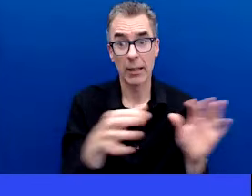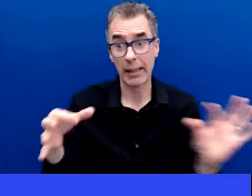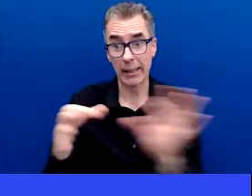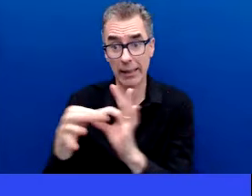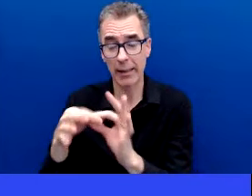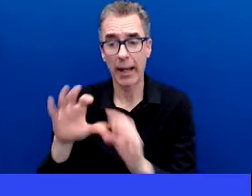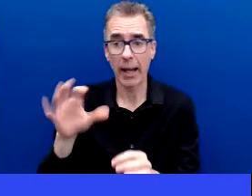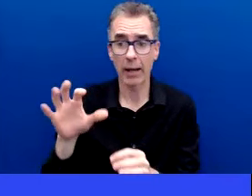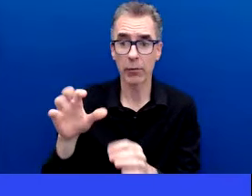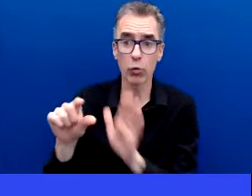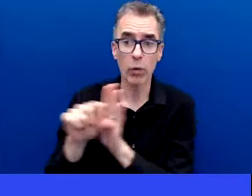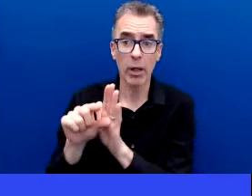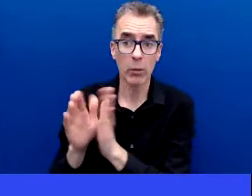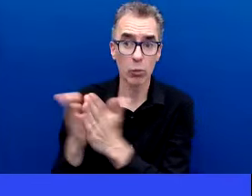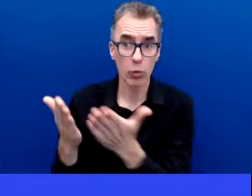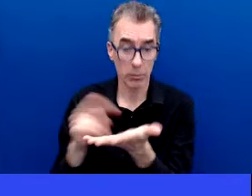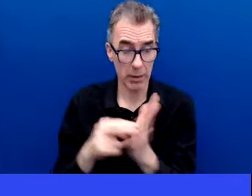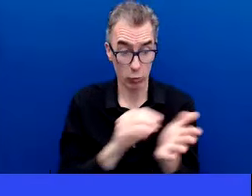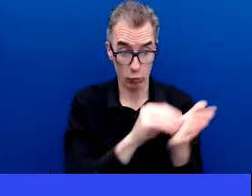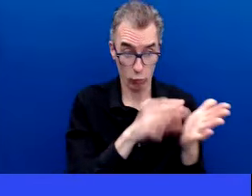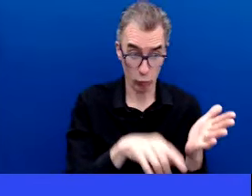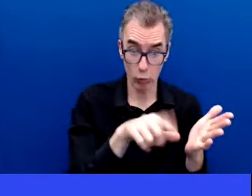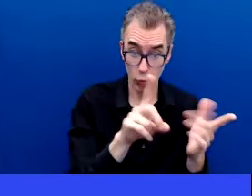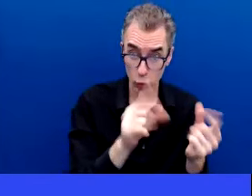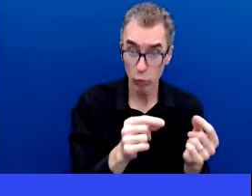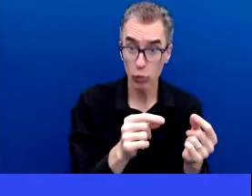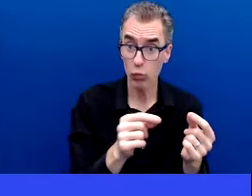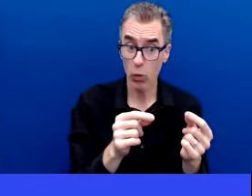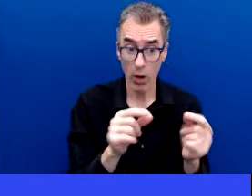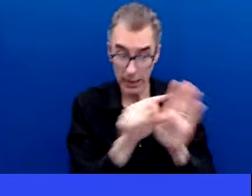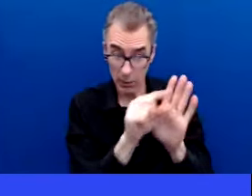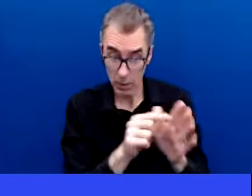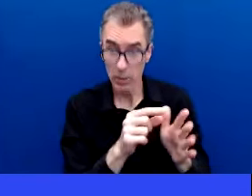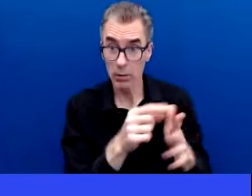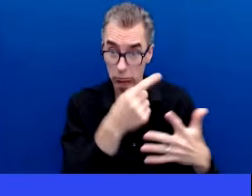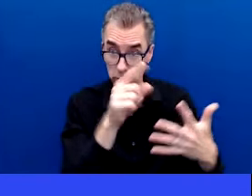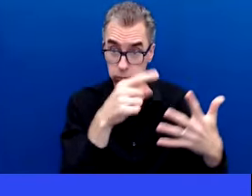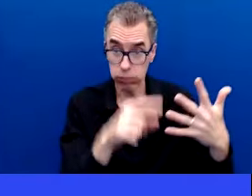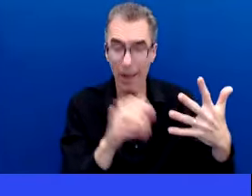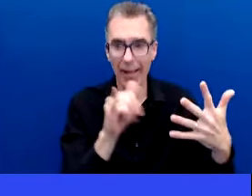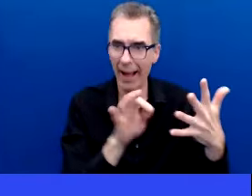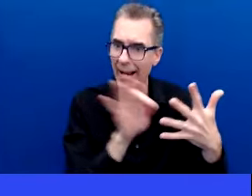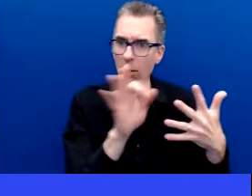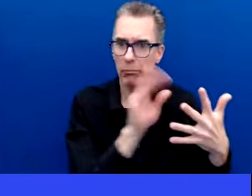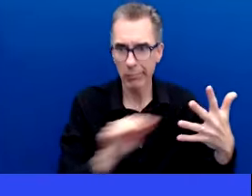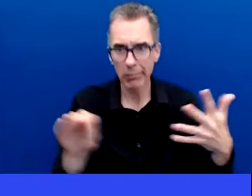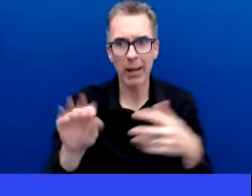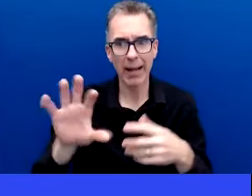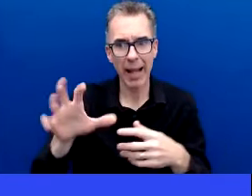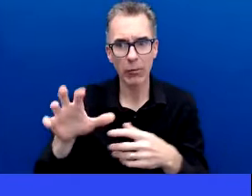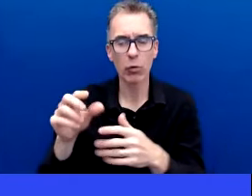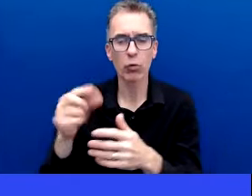So the students do the exercises, earn points, and their grade is reflected directly in the Canvas